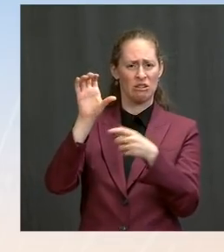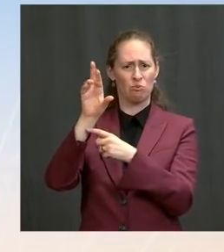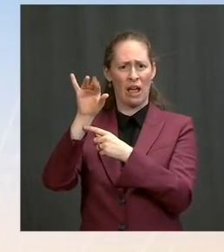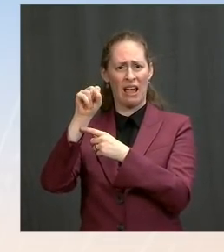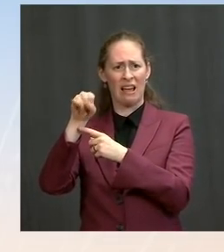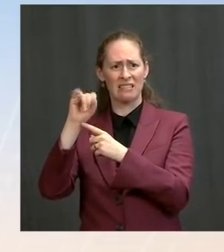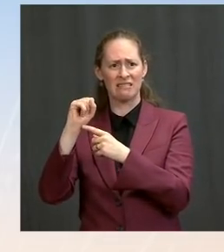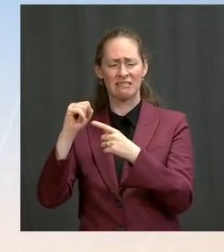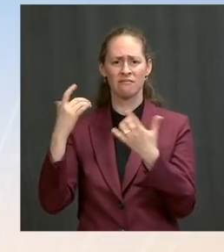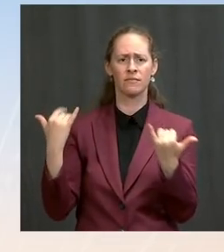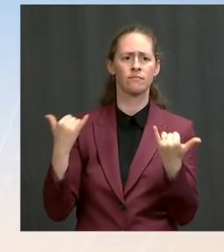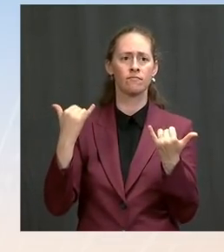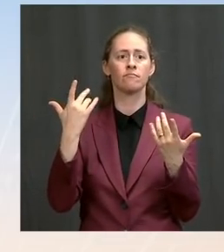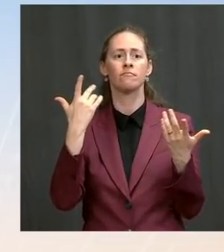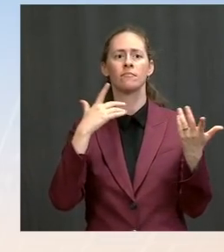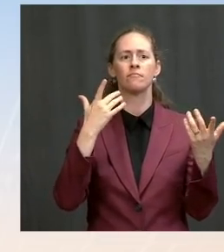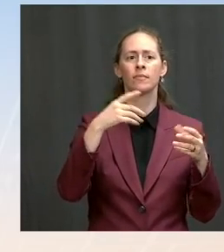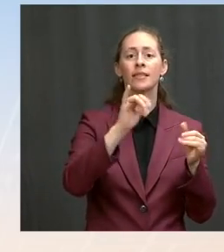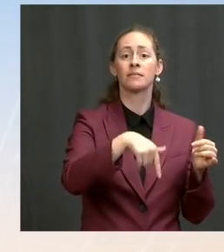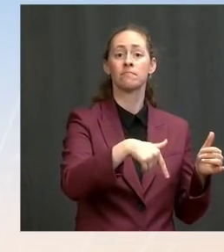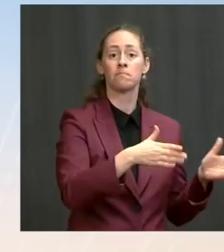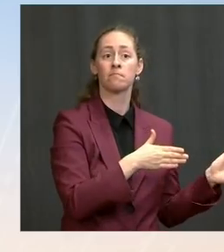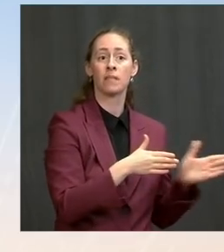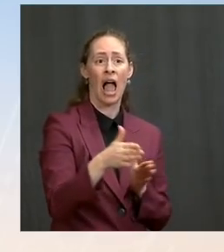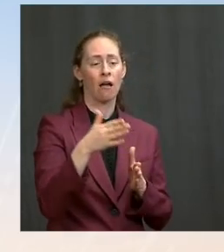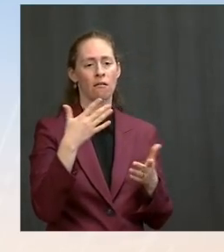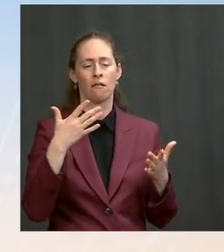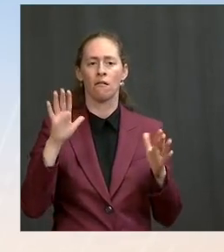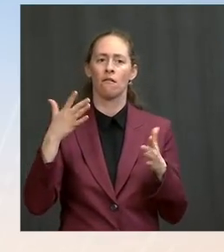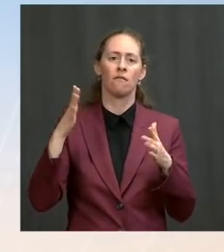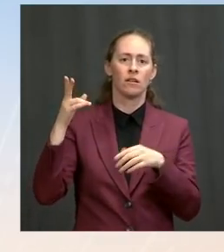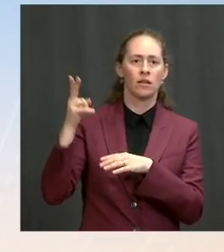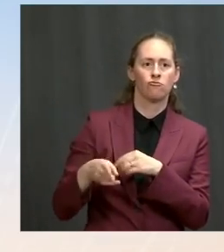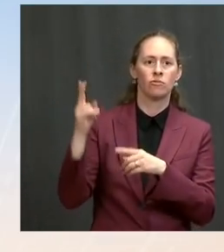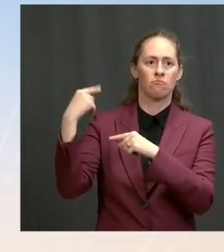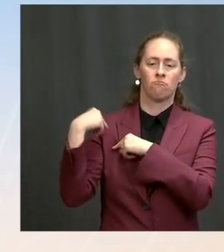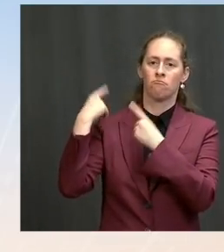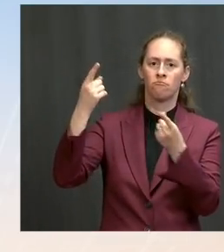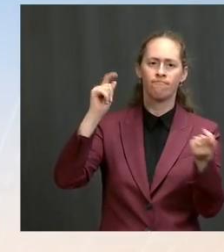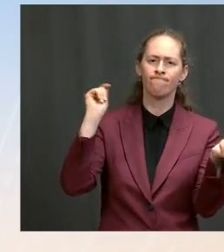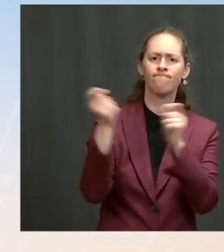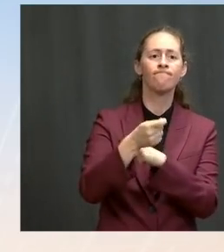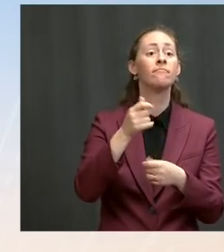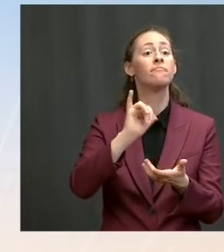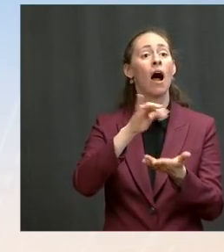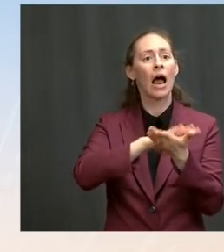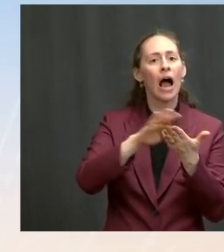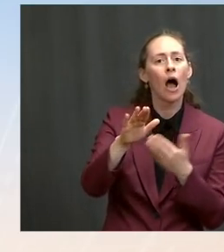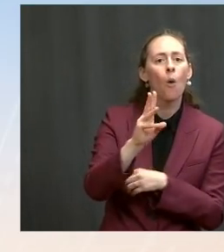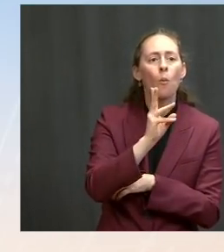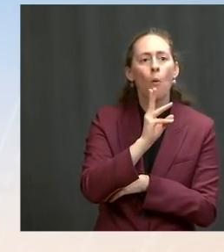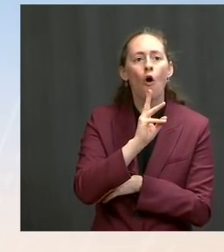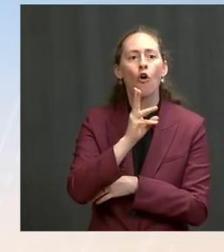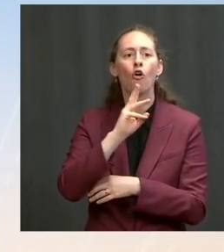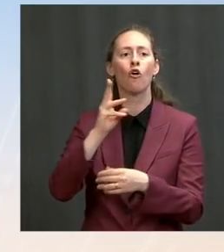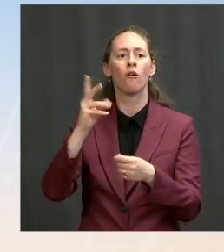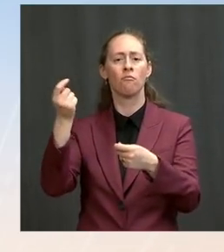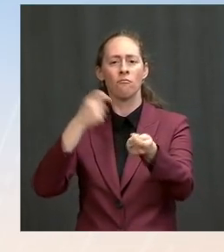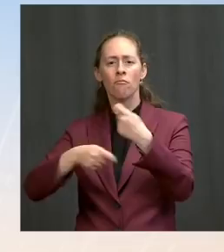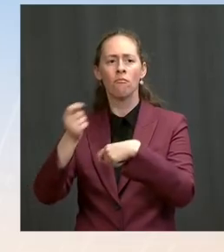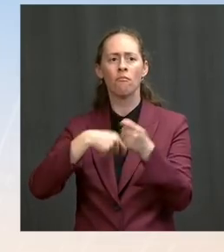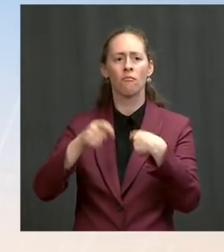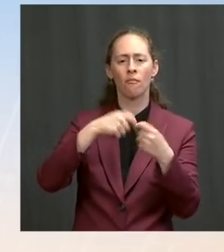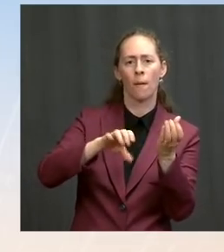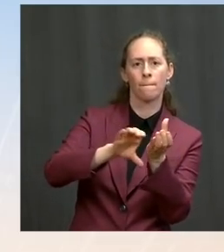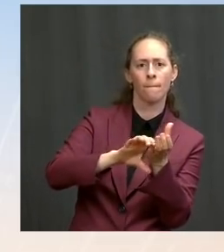package, it has the largest investments in the nation's clean water infrastructure, as the administrator noted, eliminating and replacing 100% of lead water pipes.